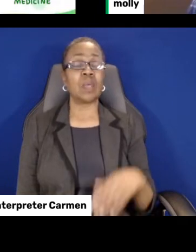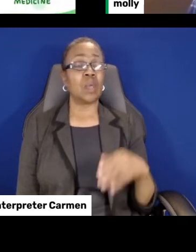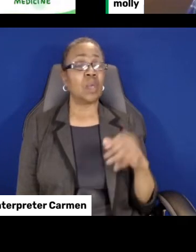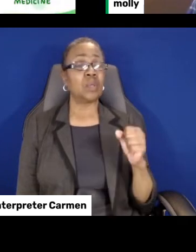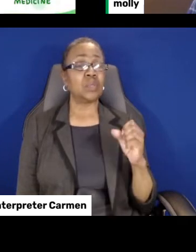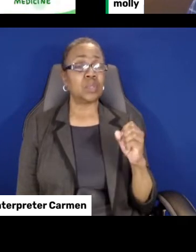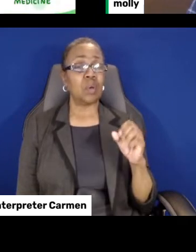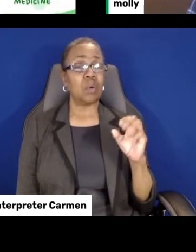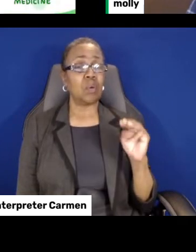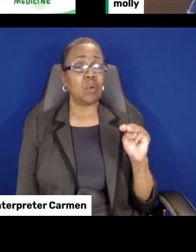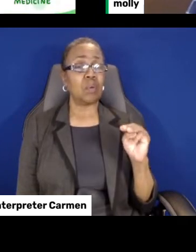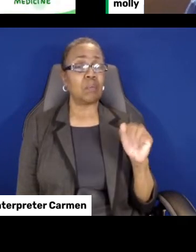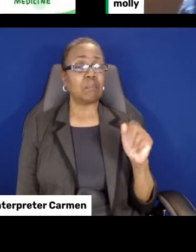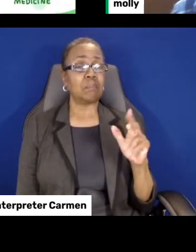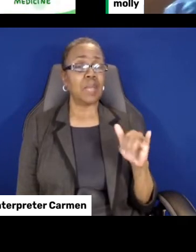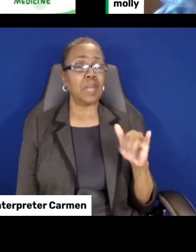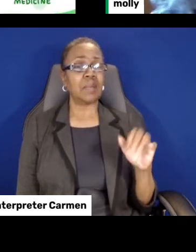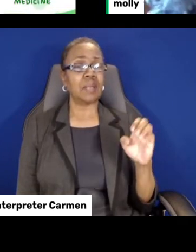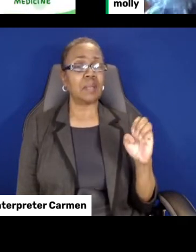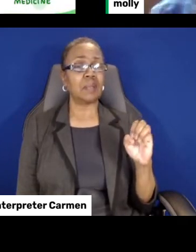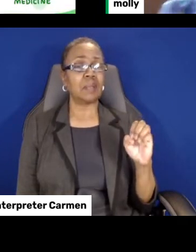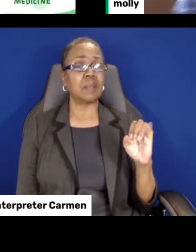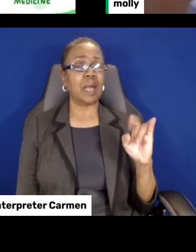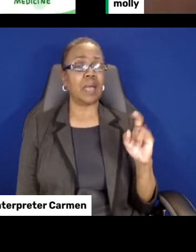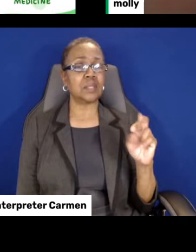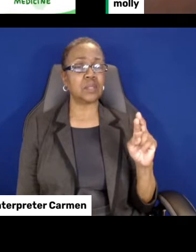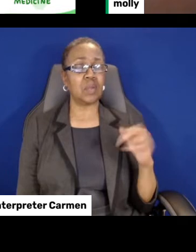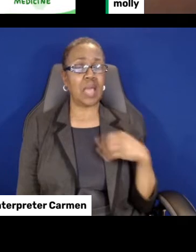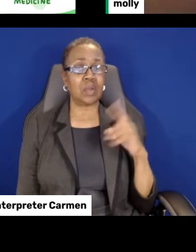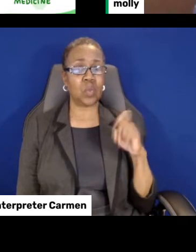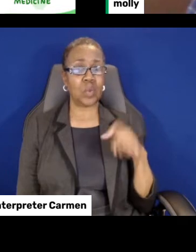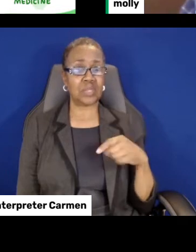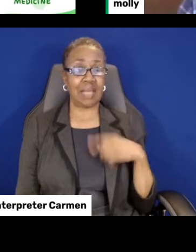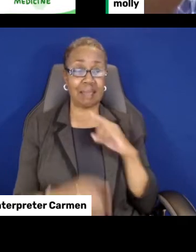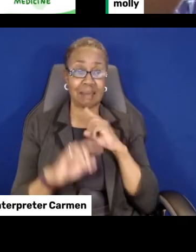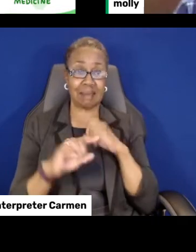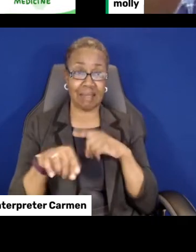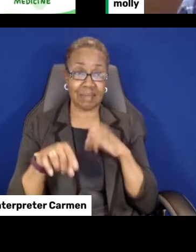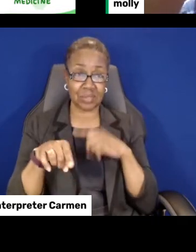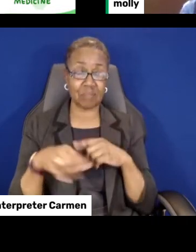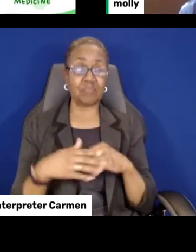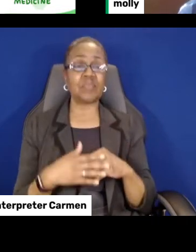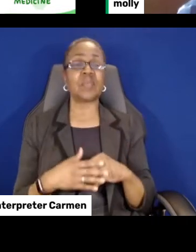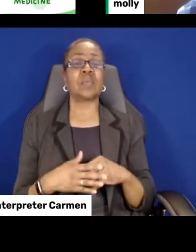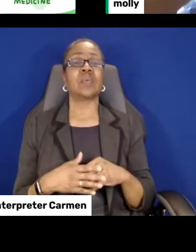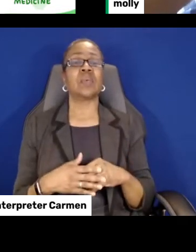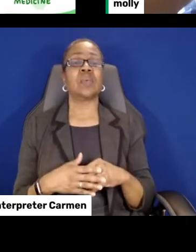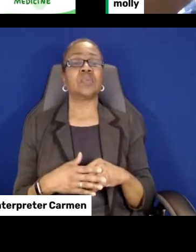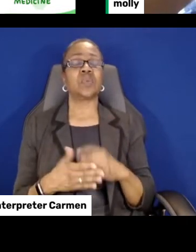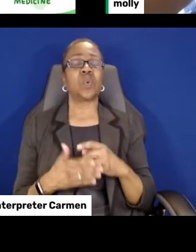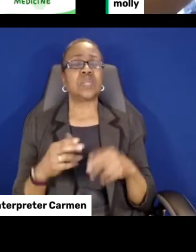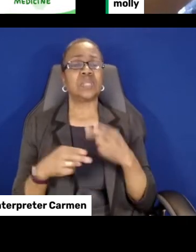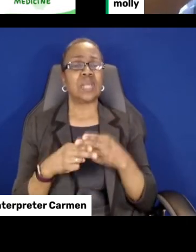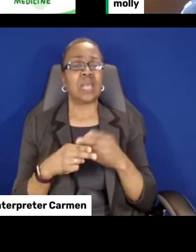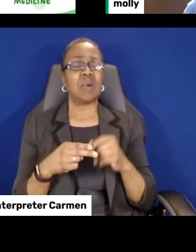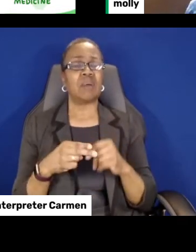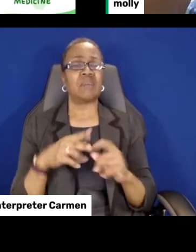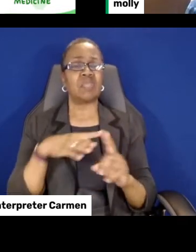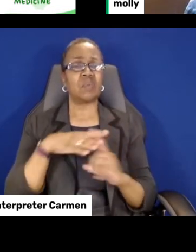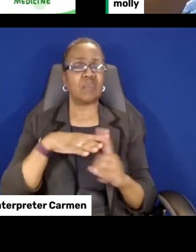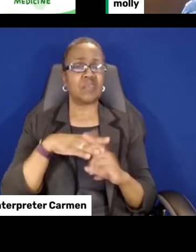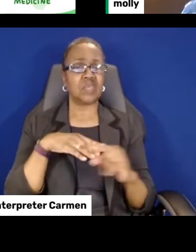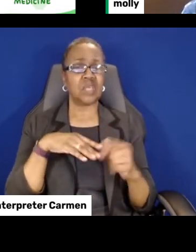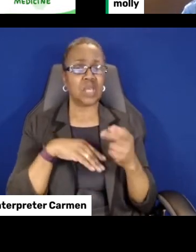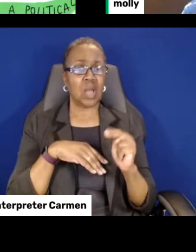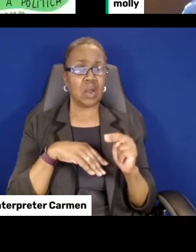Mary Eisner had a question in the chat I can answer. So what's the name of the refugee garden and location?